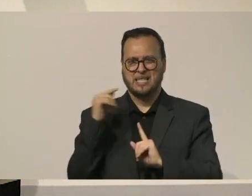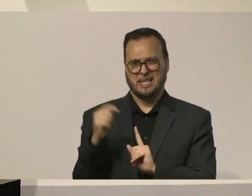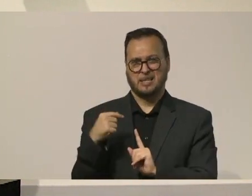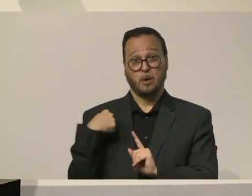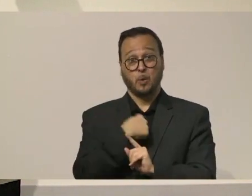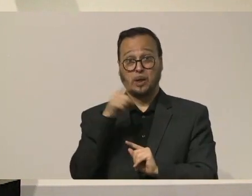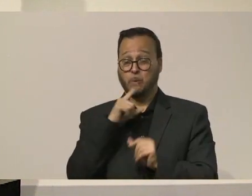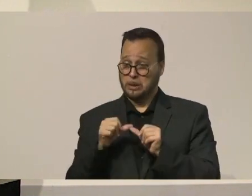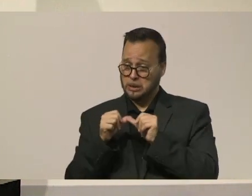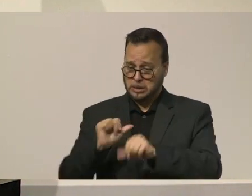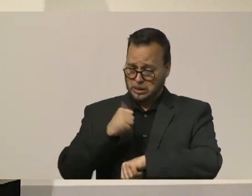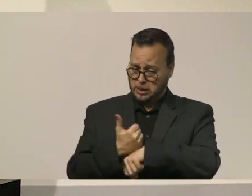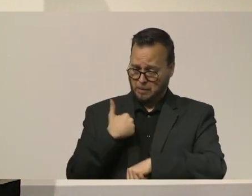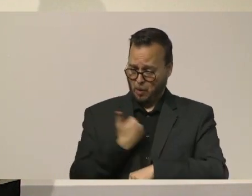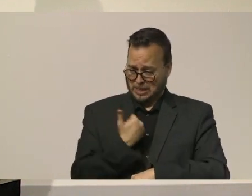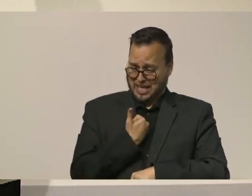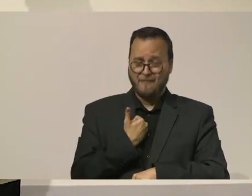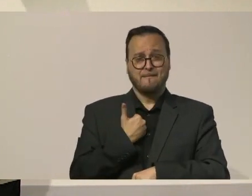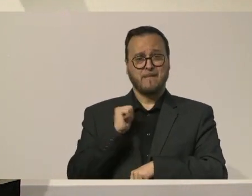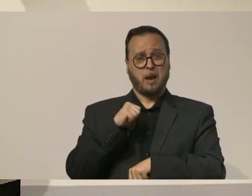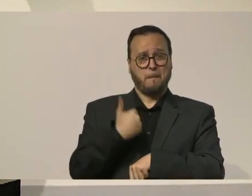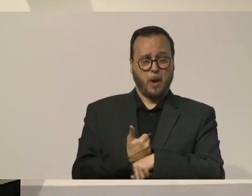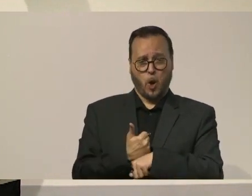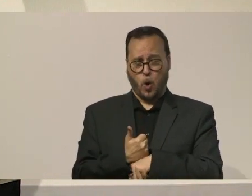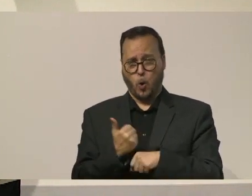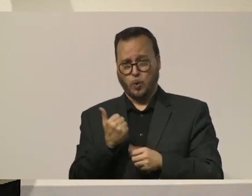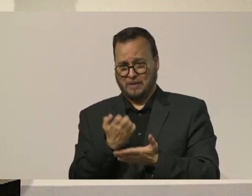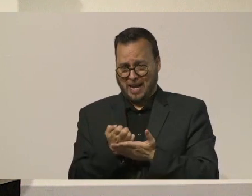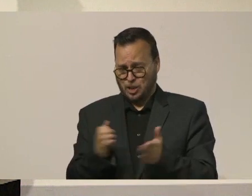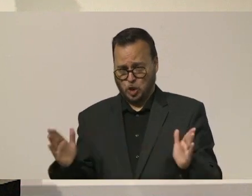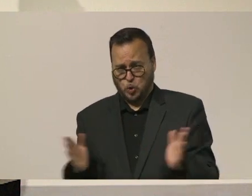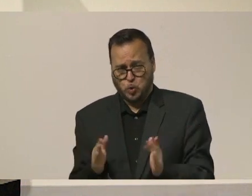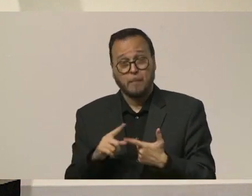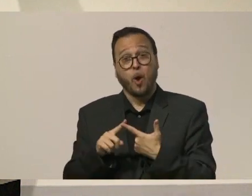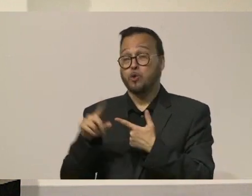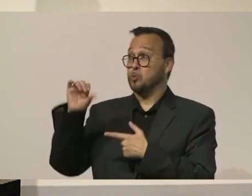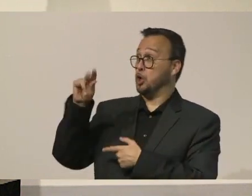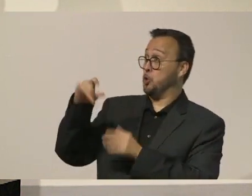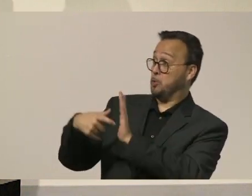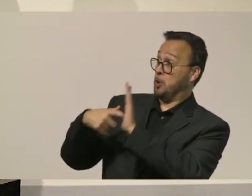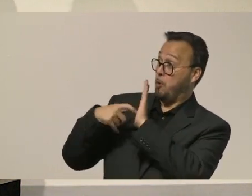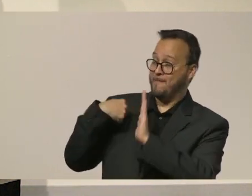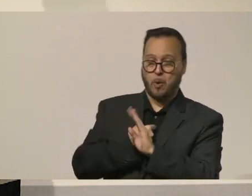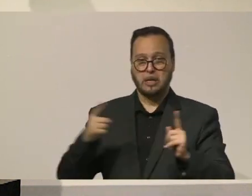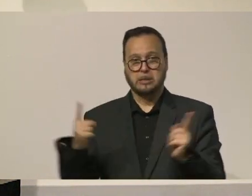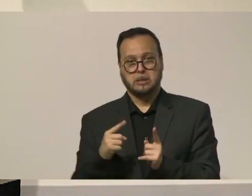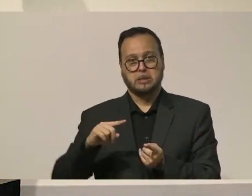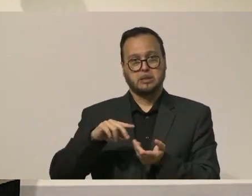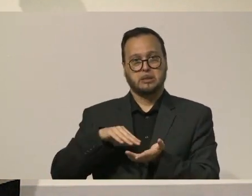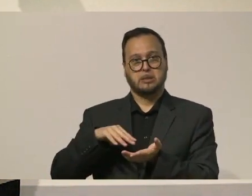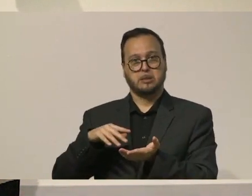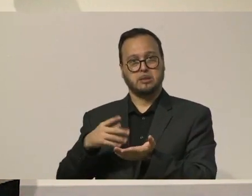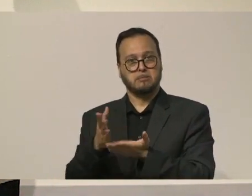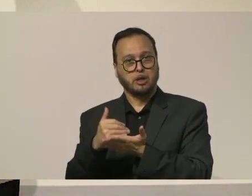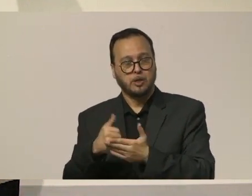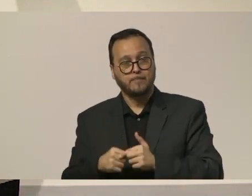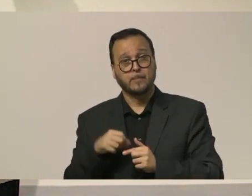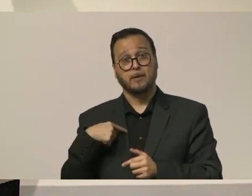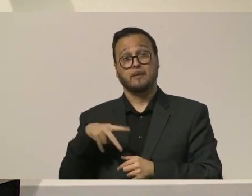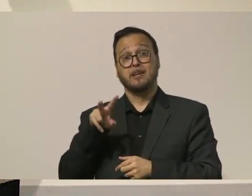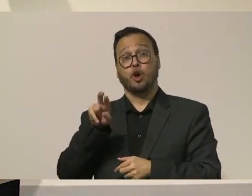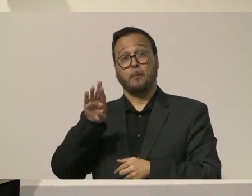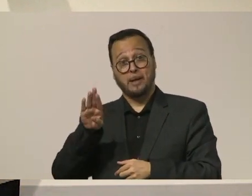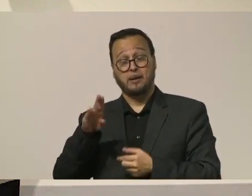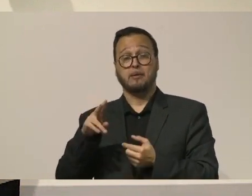our self-imposed belt tightening measures as well as those that are required of us by CUNY. The VRB, or Vacancy Review Board, remains in